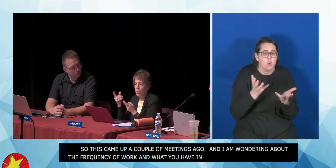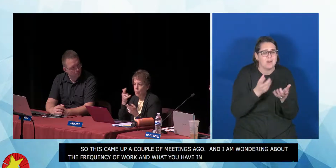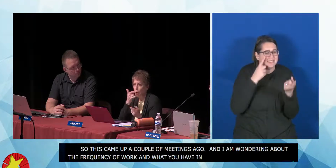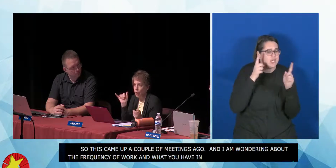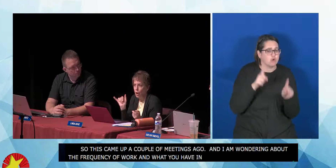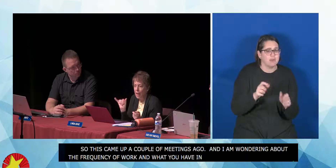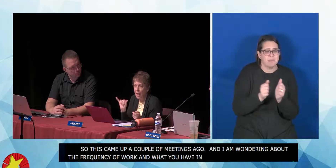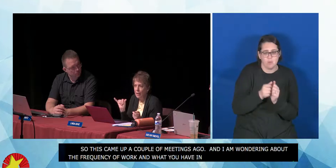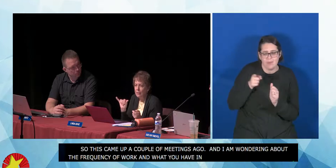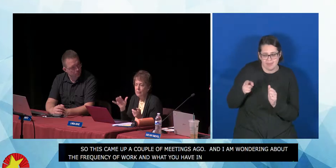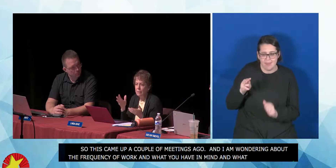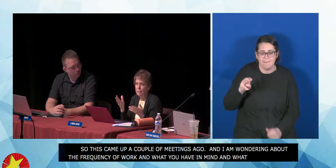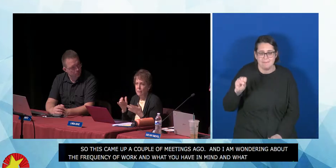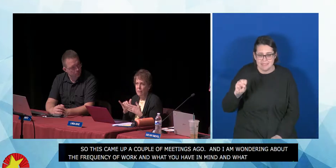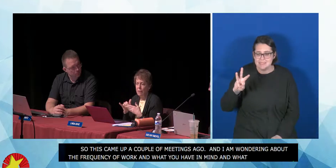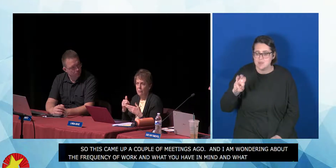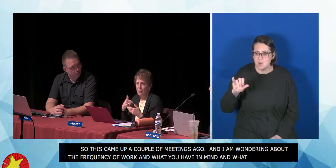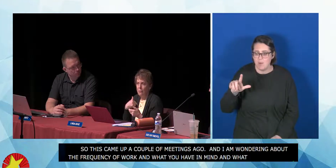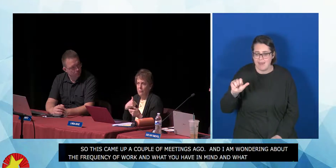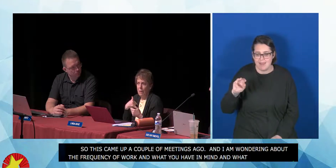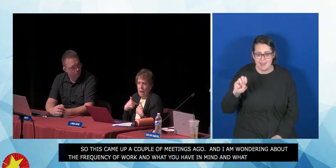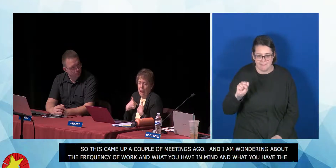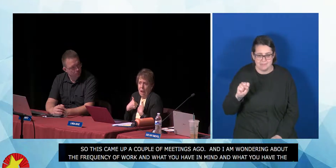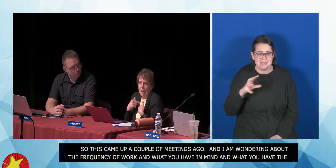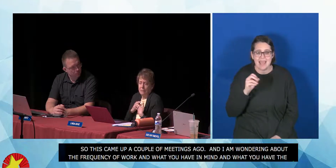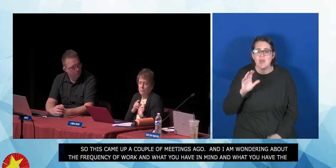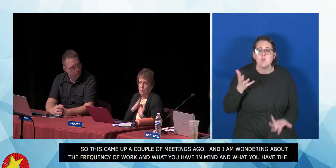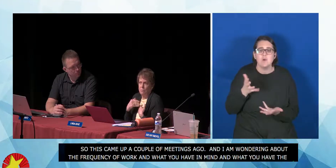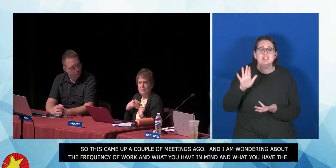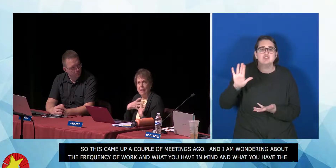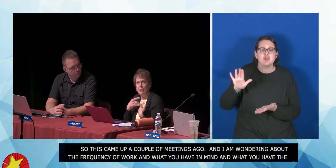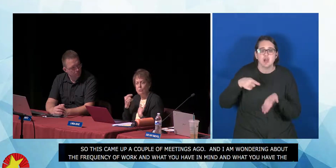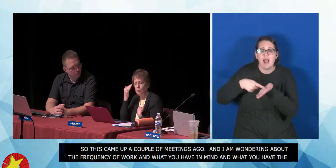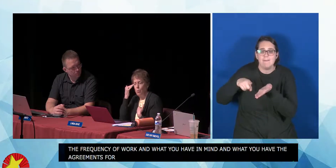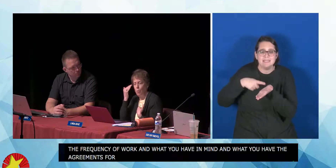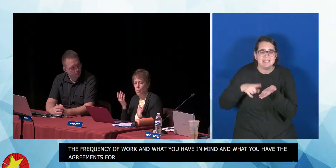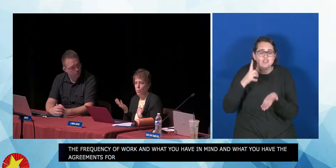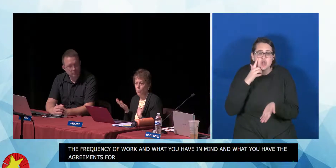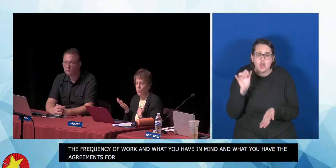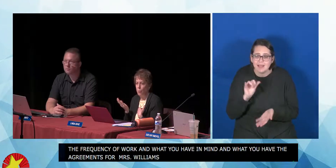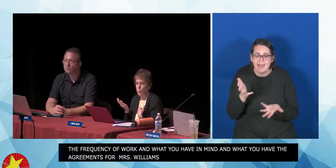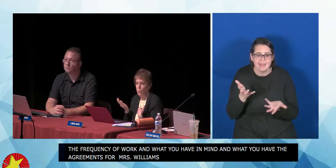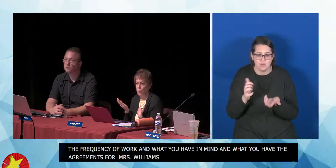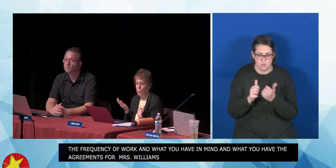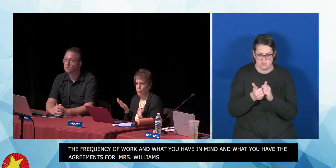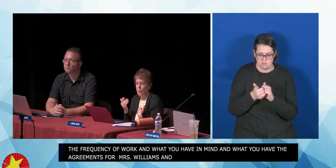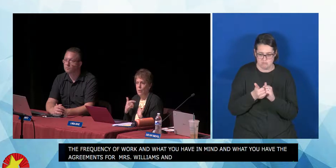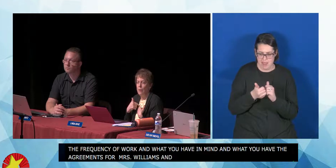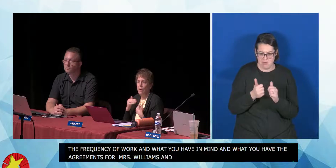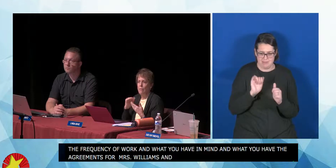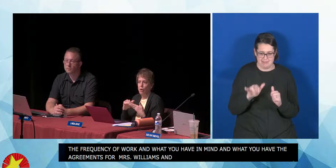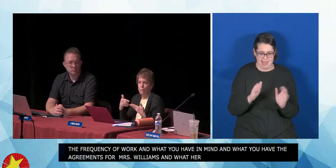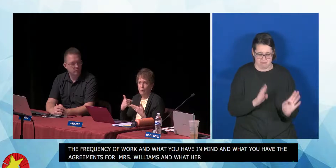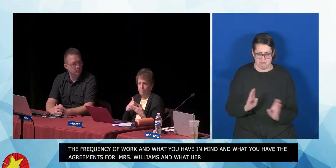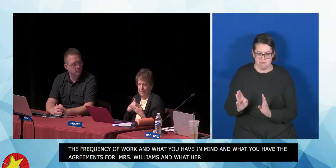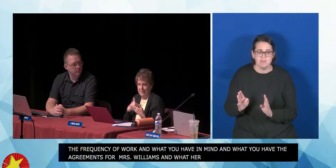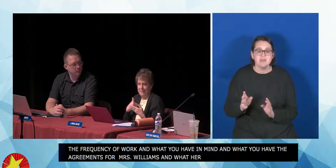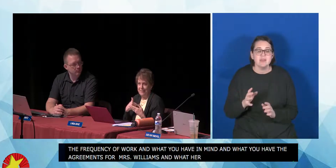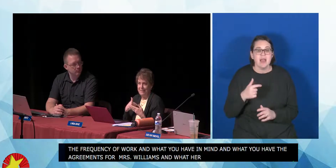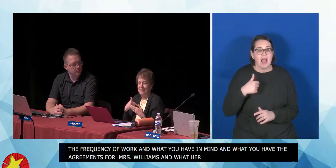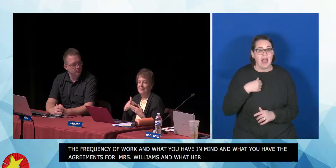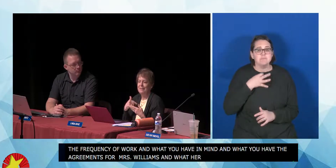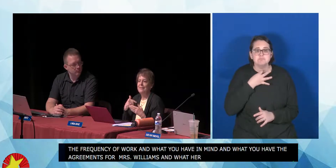Williams? And what would her compensation look like? How has that been arranged? Just as a board member, I would like to know